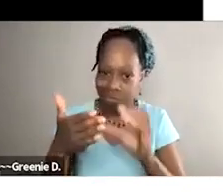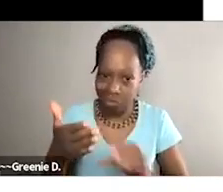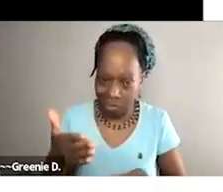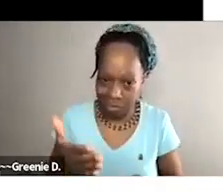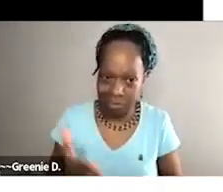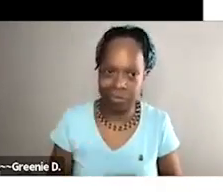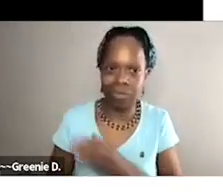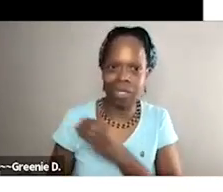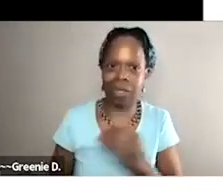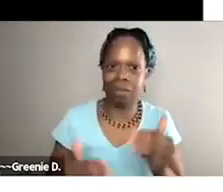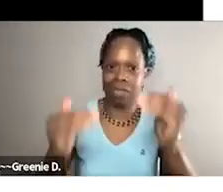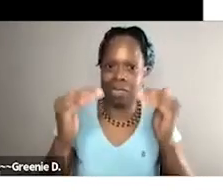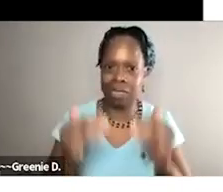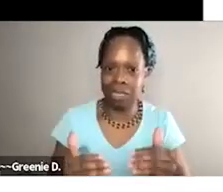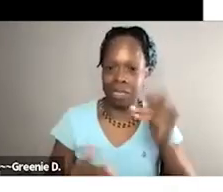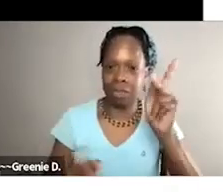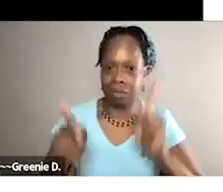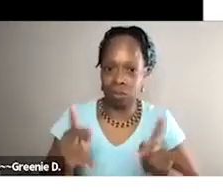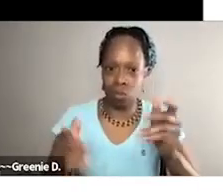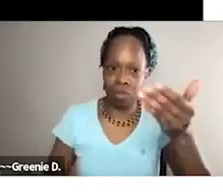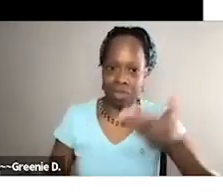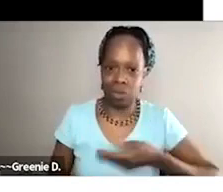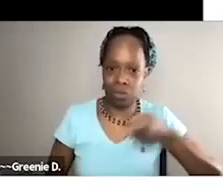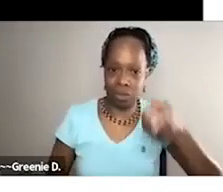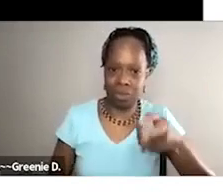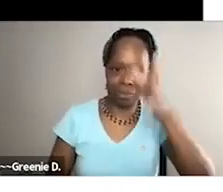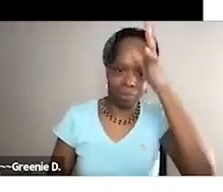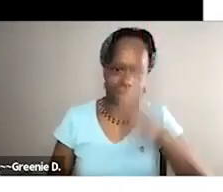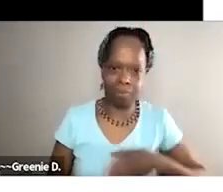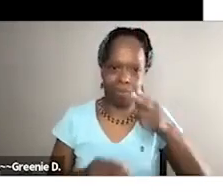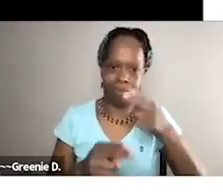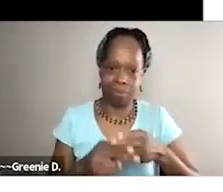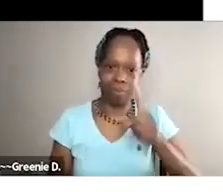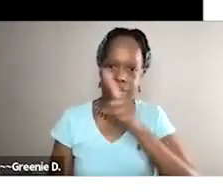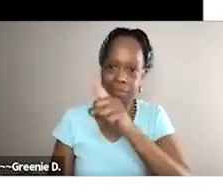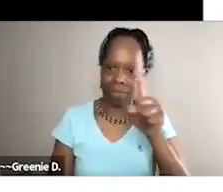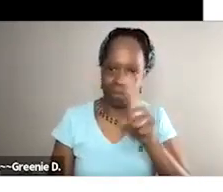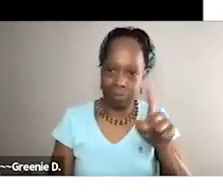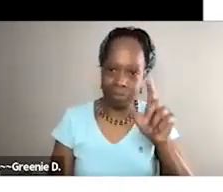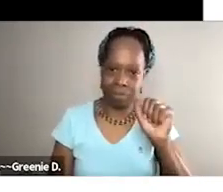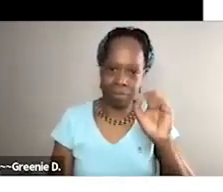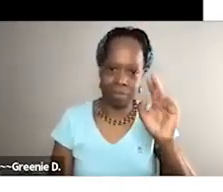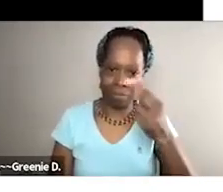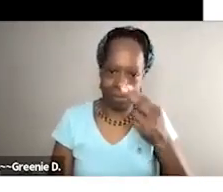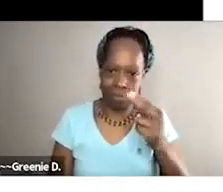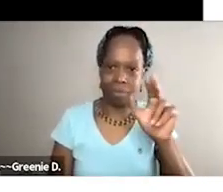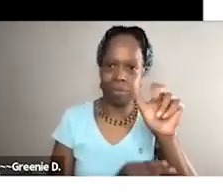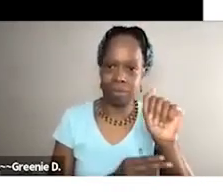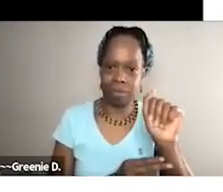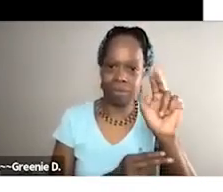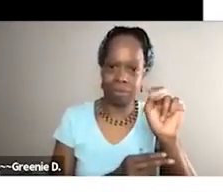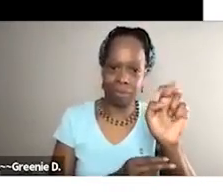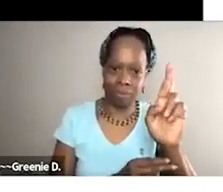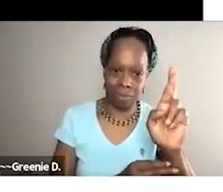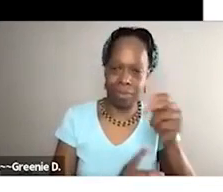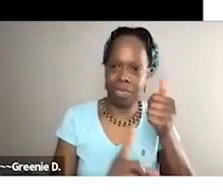actually, person we're going to introduce you to is Zach Anna. And Zach Anna is a wonderful ambassador of the Cerebral Palsy Foundation, but he's also